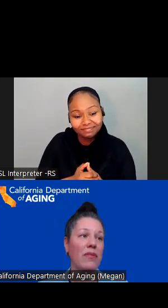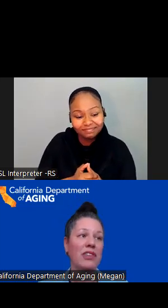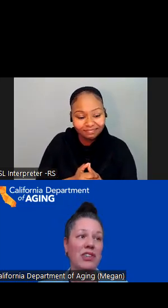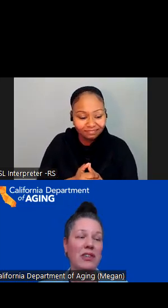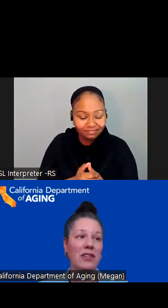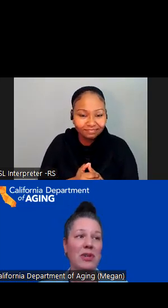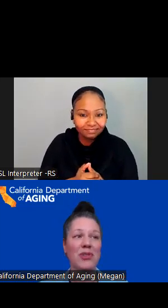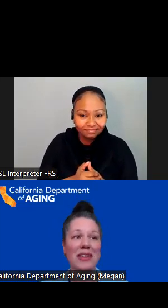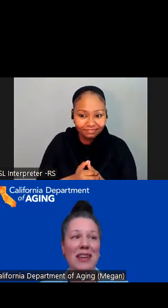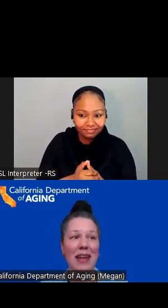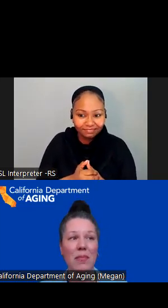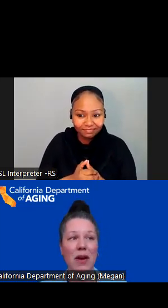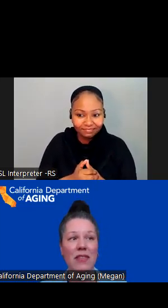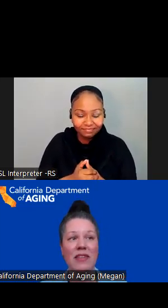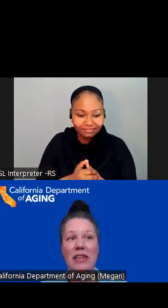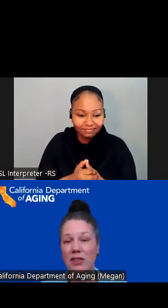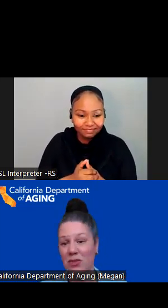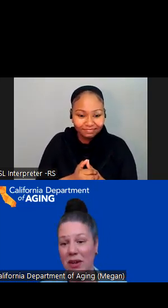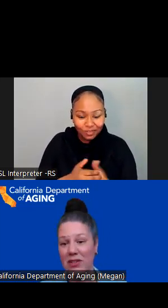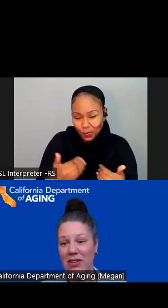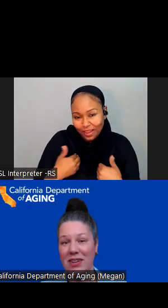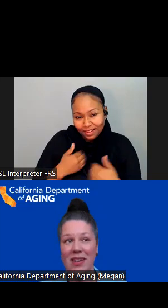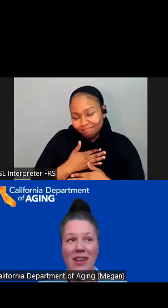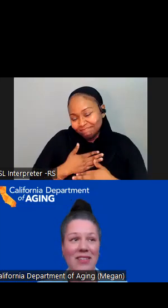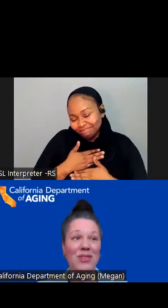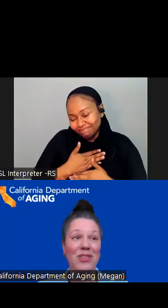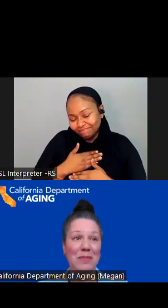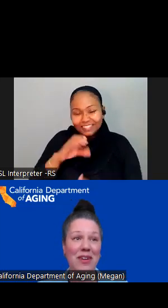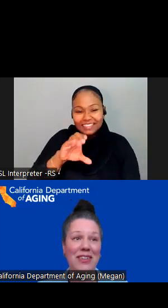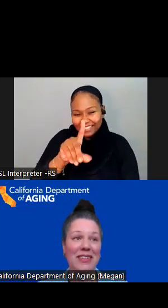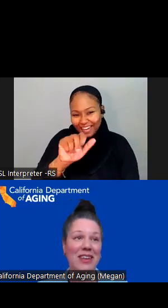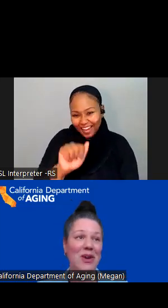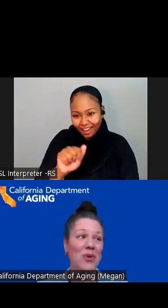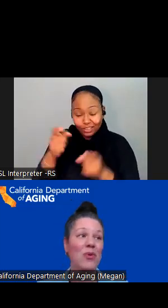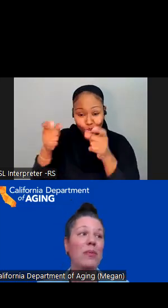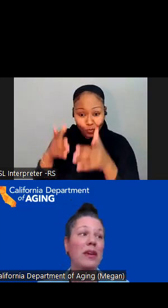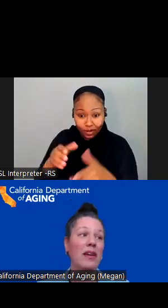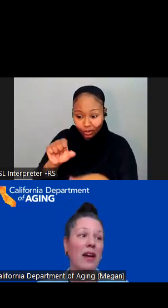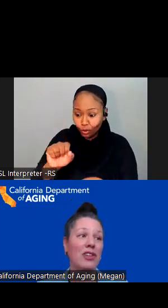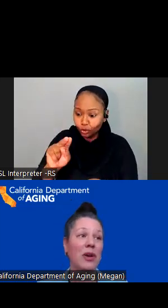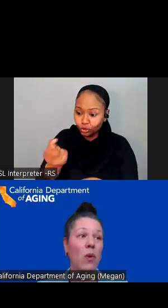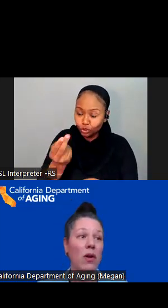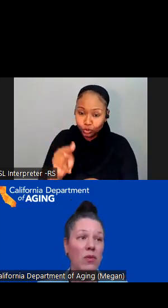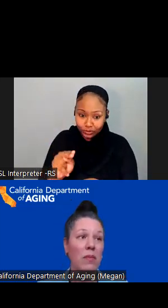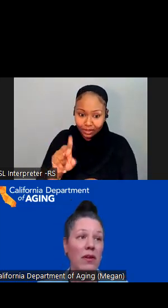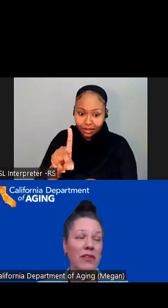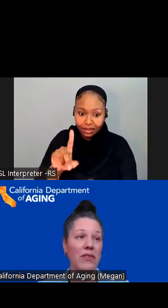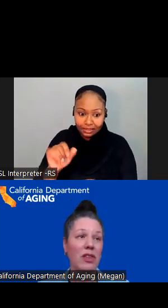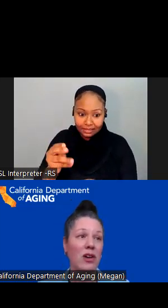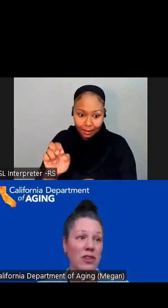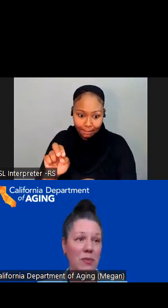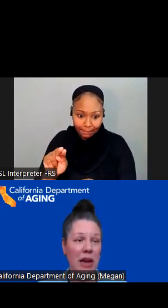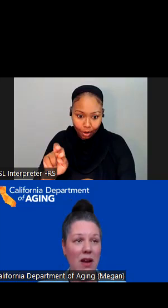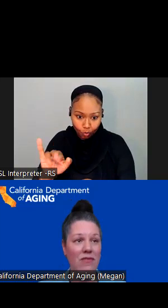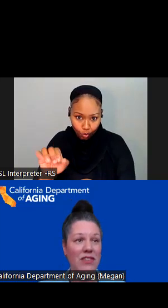we are privileged to be joined today by CDA's director, Susan Damaris, who will be sharing welcome remarks